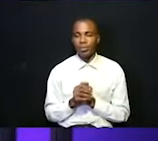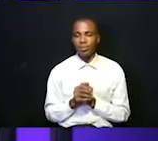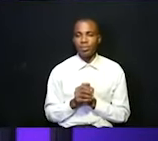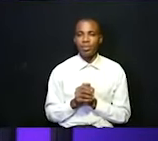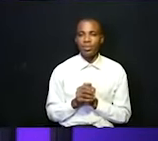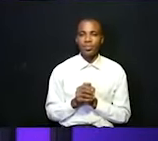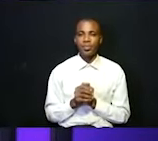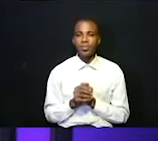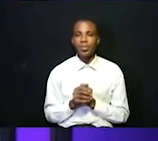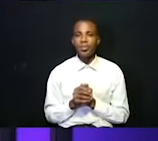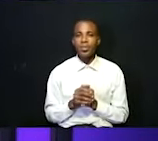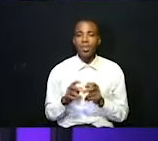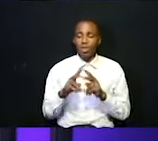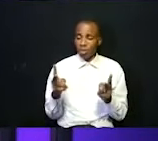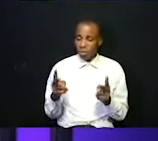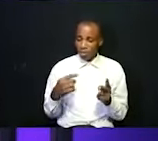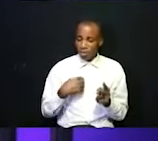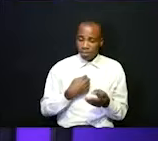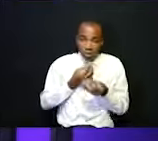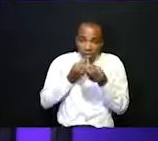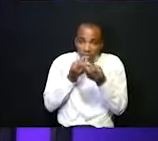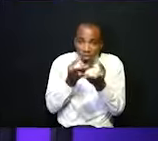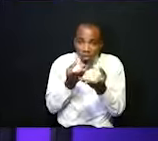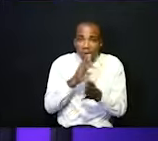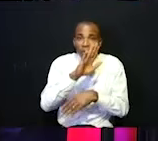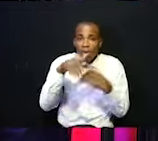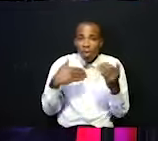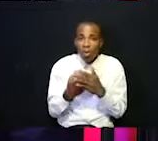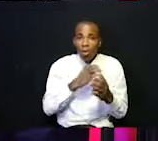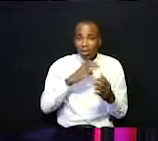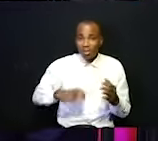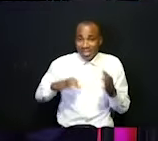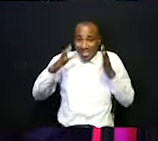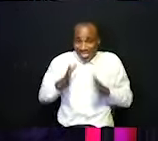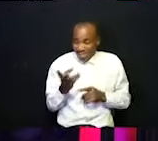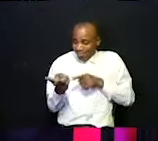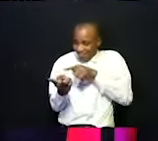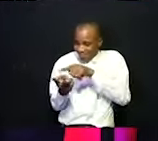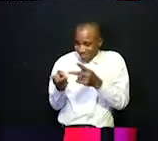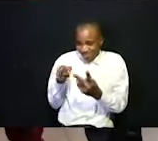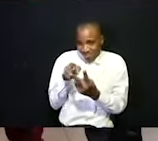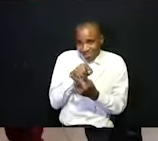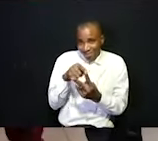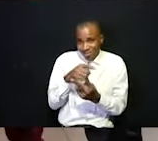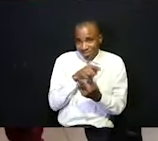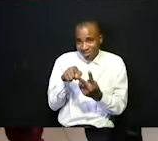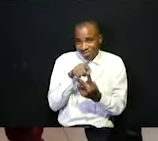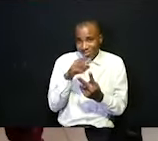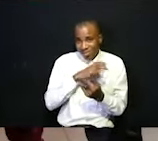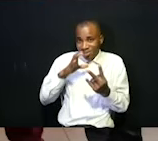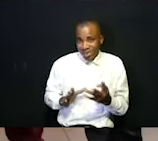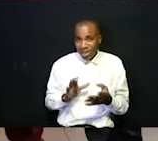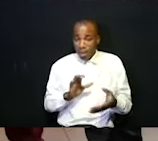ase bio. And I'm saying that when two Christians walk to the altar to join in holy